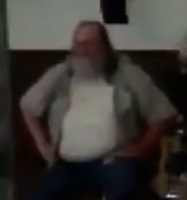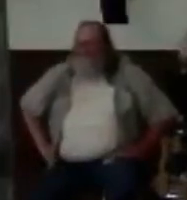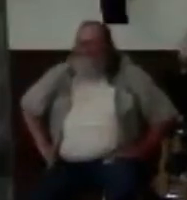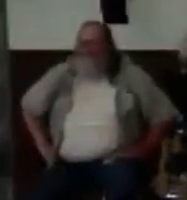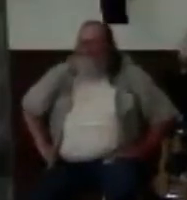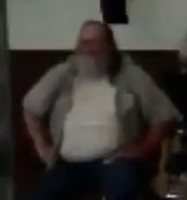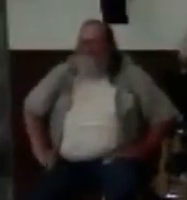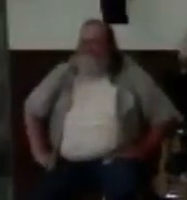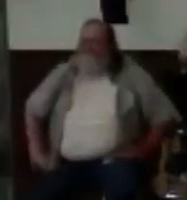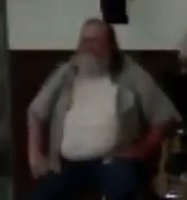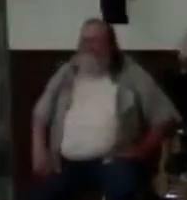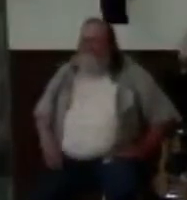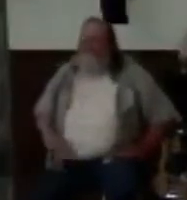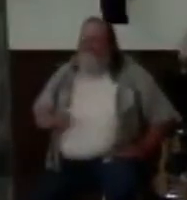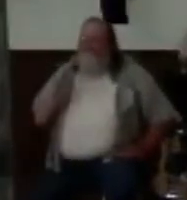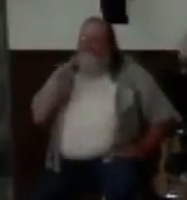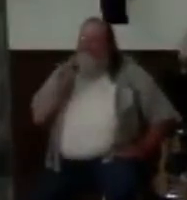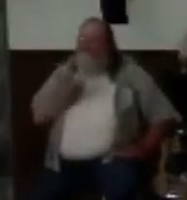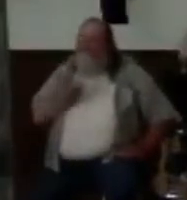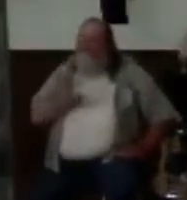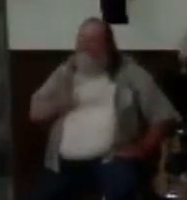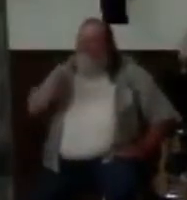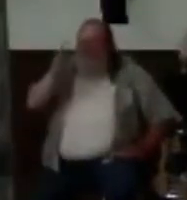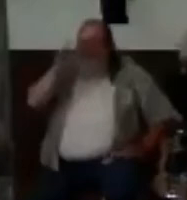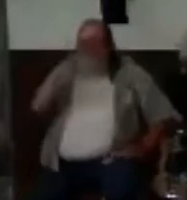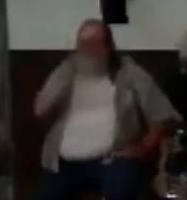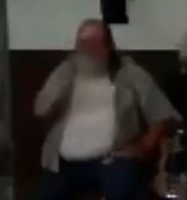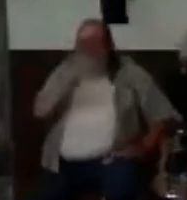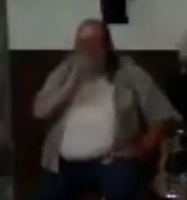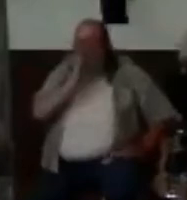We must be more concerned with God's approval than man's.